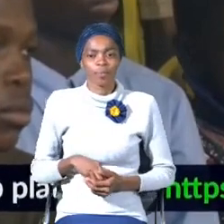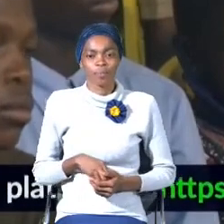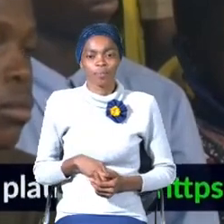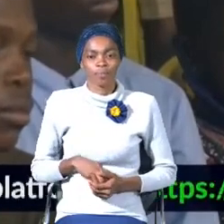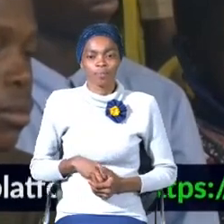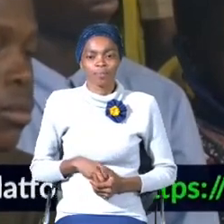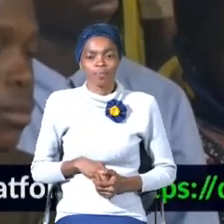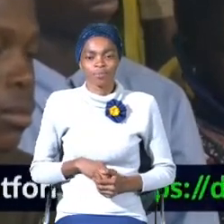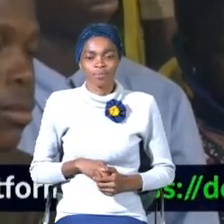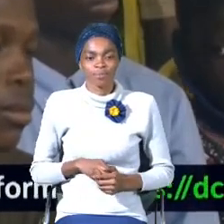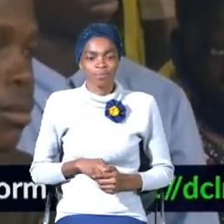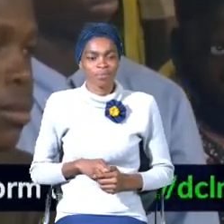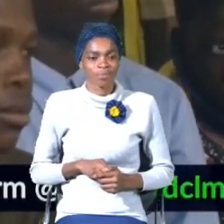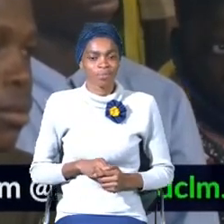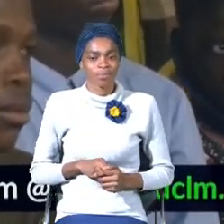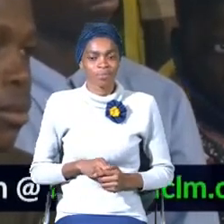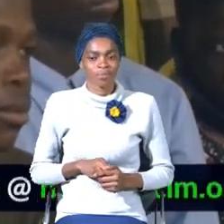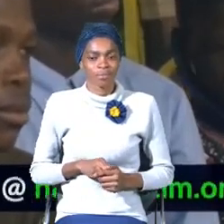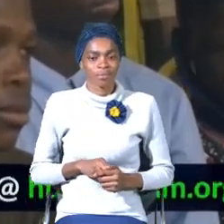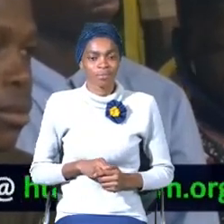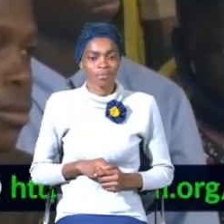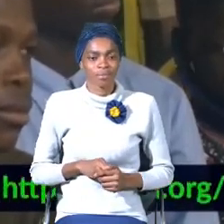Live.